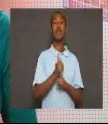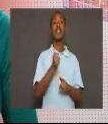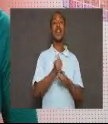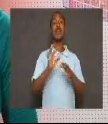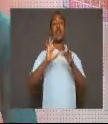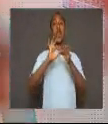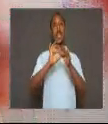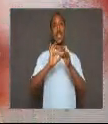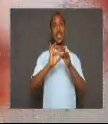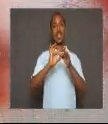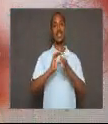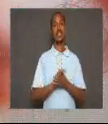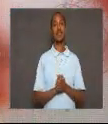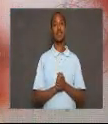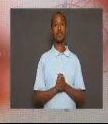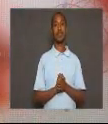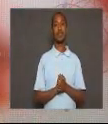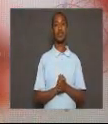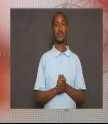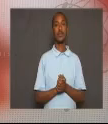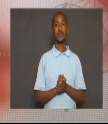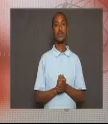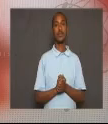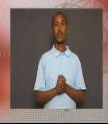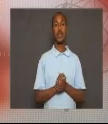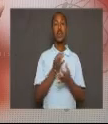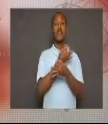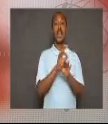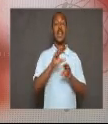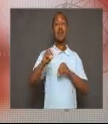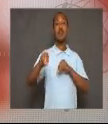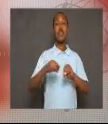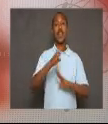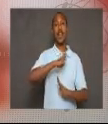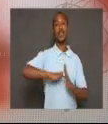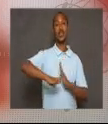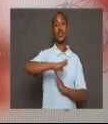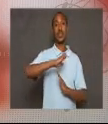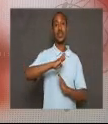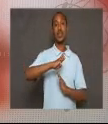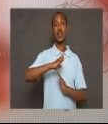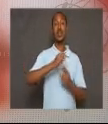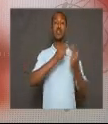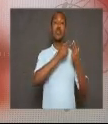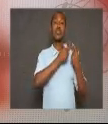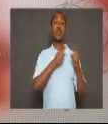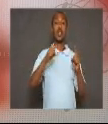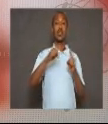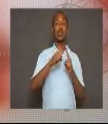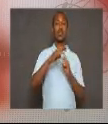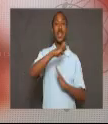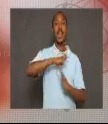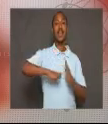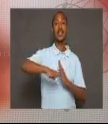bonding. Not only are freely moving electrons responsible for the